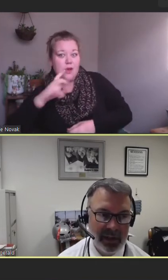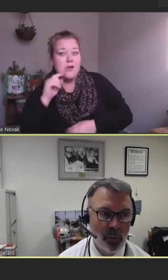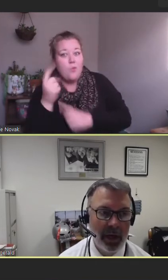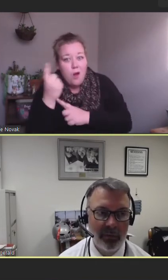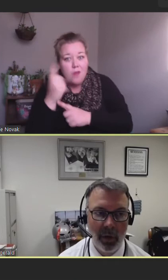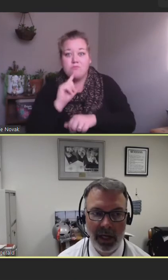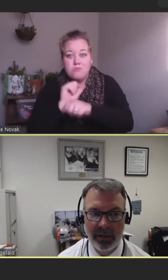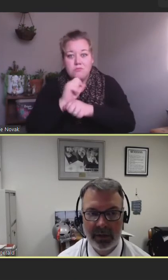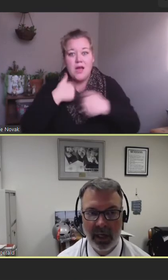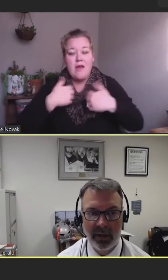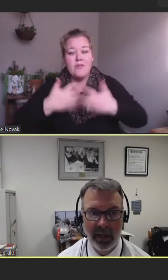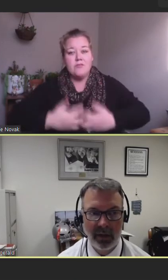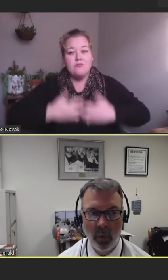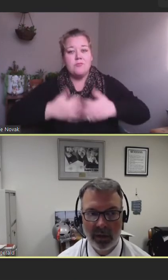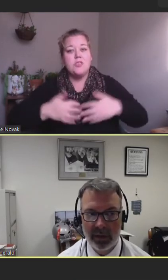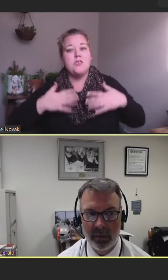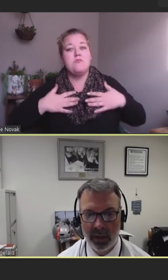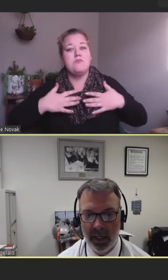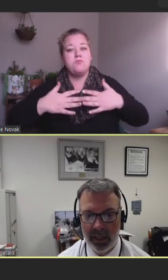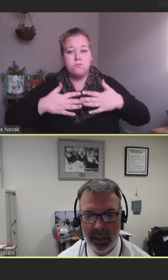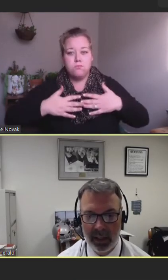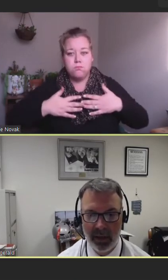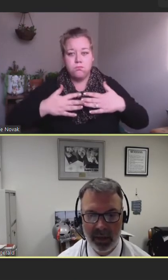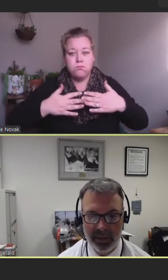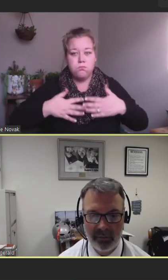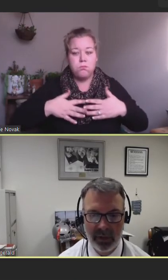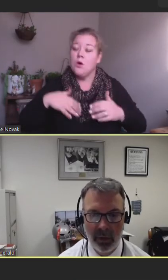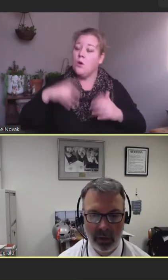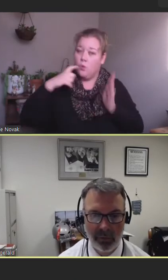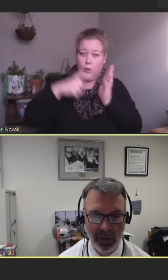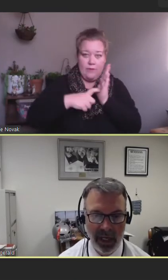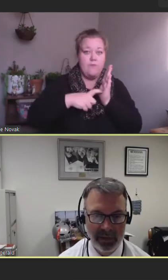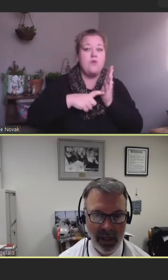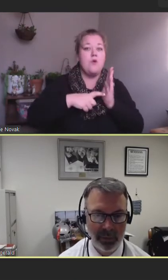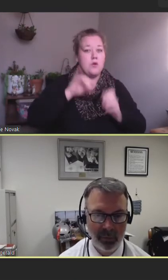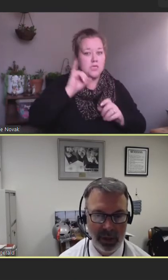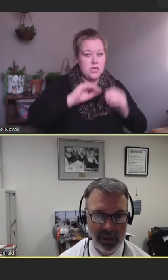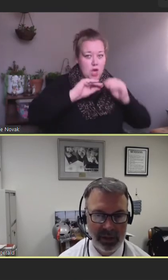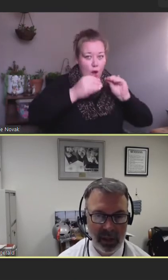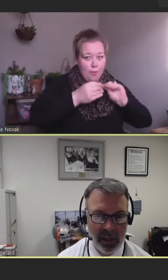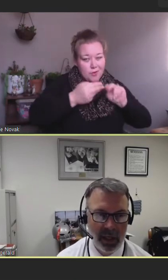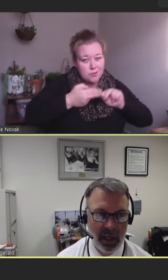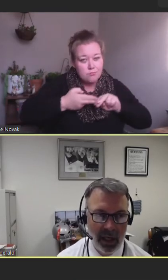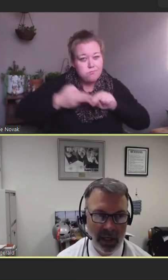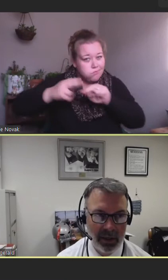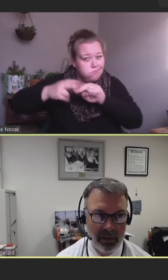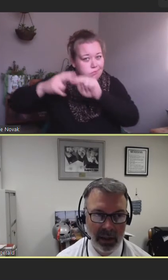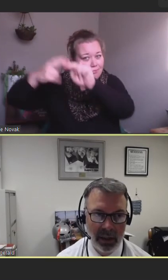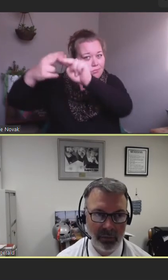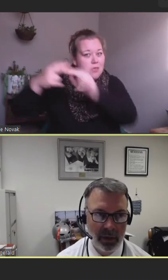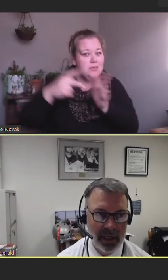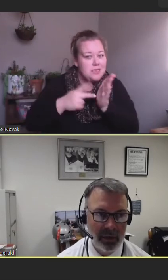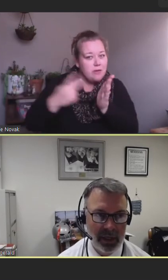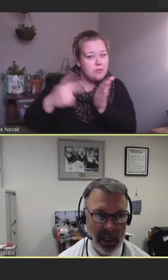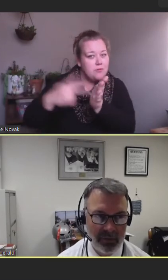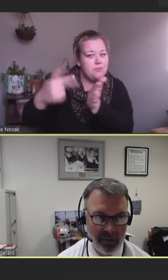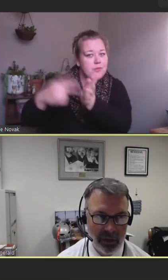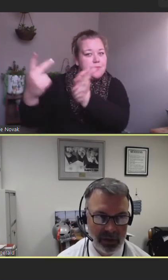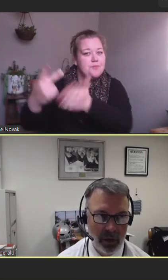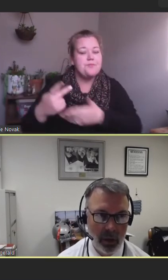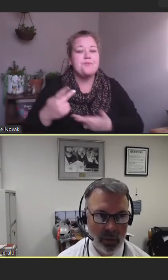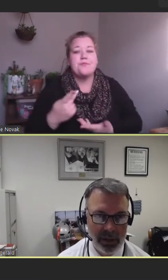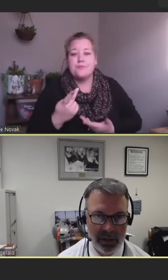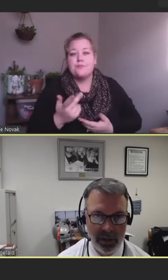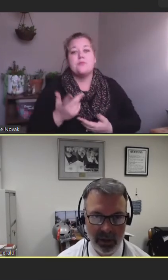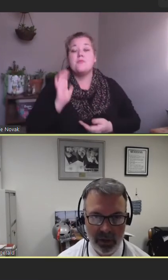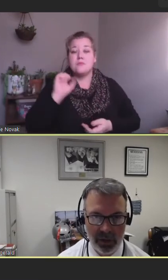had the same rate of rise that Dr. Kowalski relayed. Things have doubled over the last couple of weeks. And if you look outside of even just